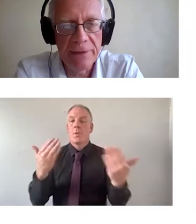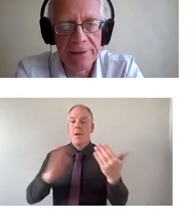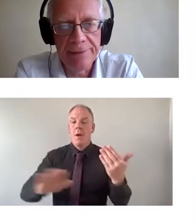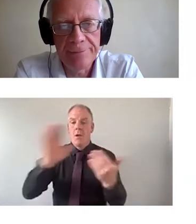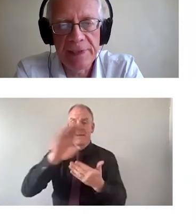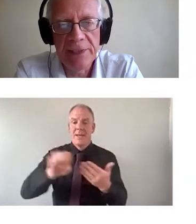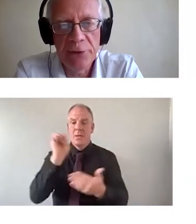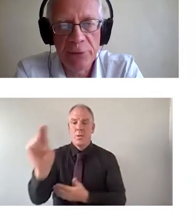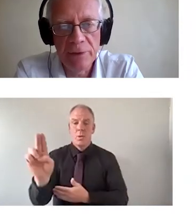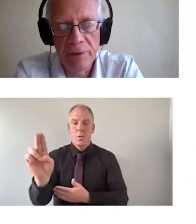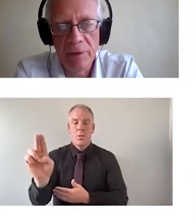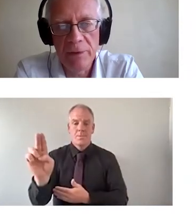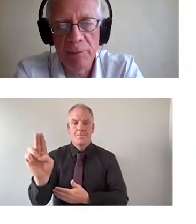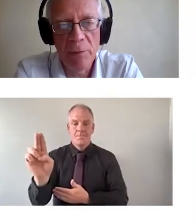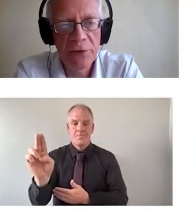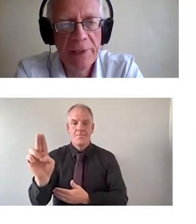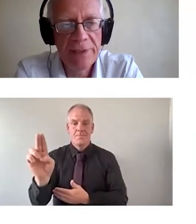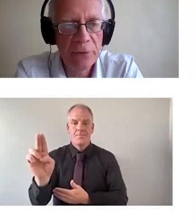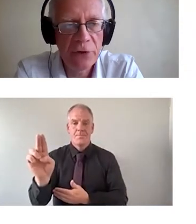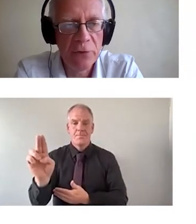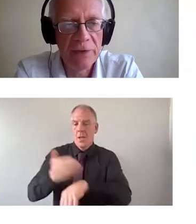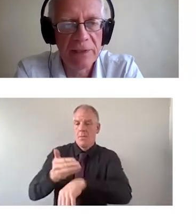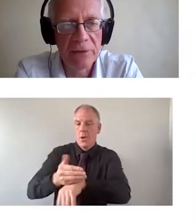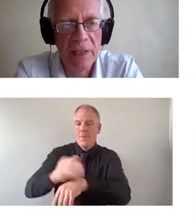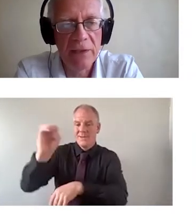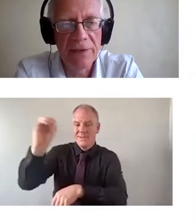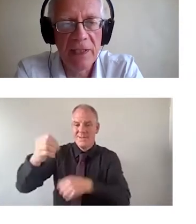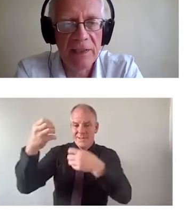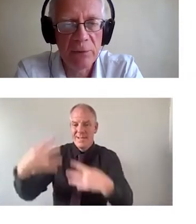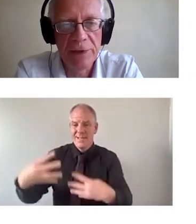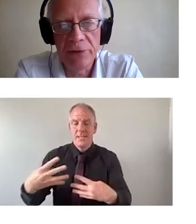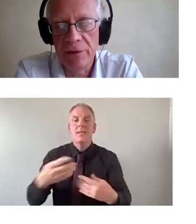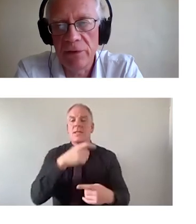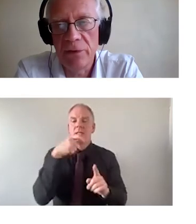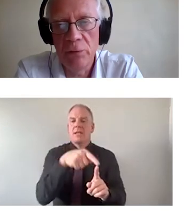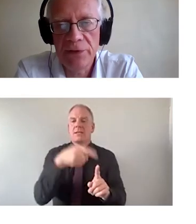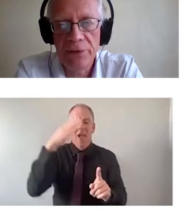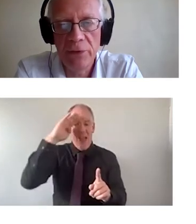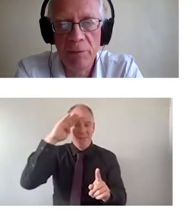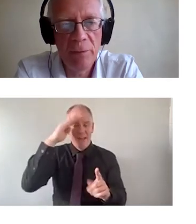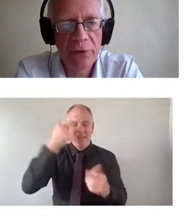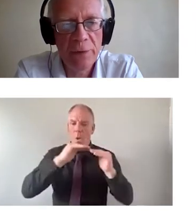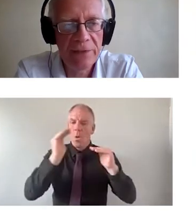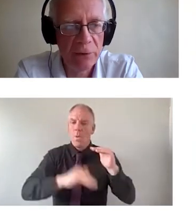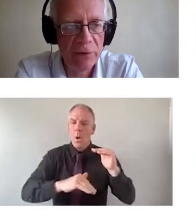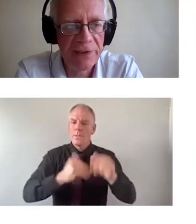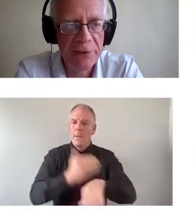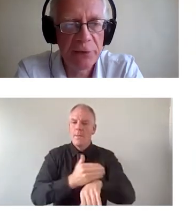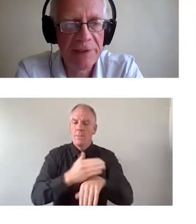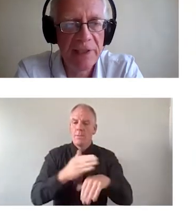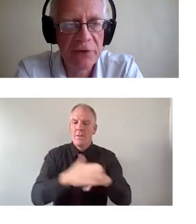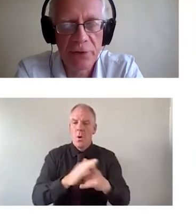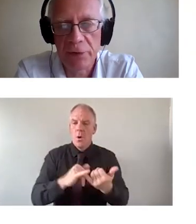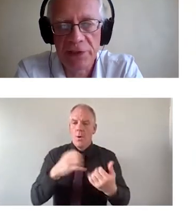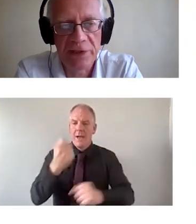the EU employment rate, you know, show that Ireland has one of the lowest, you know, employment rates across the